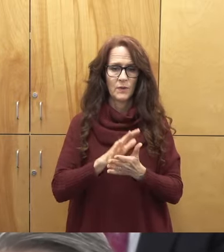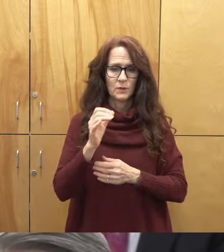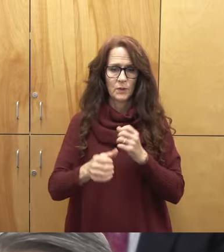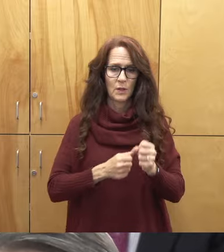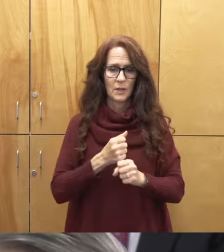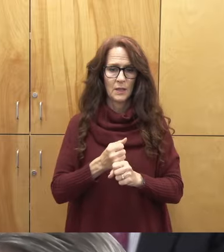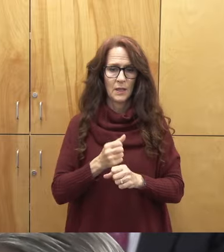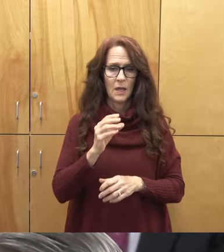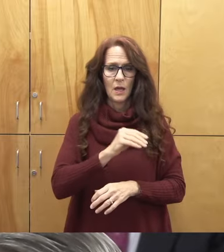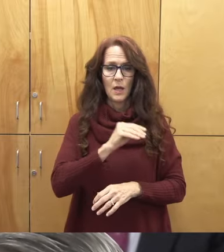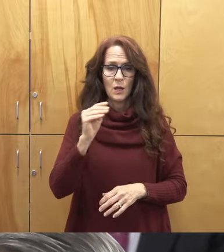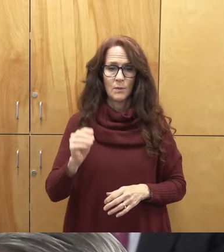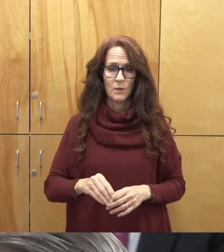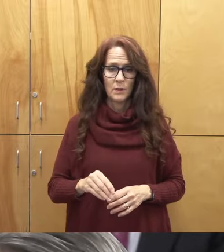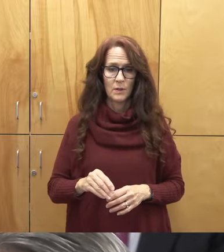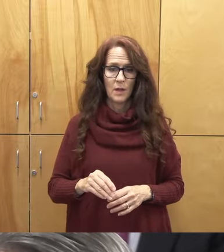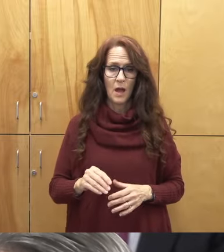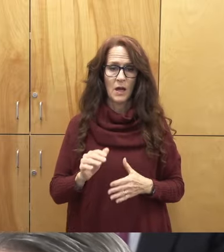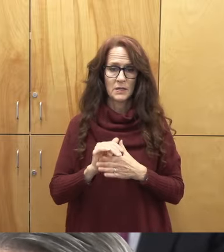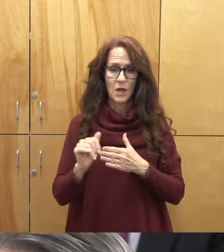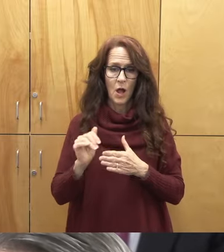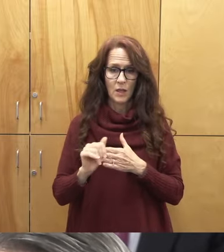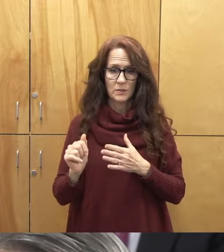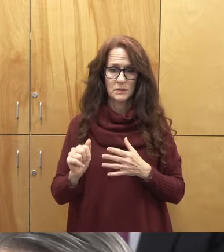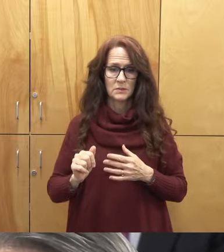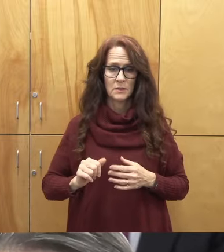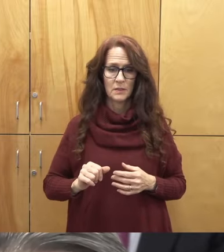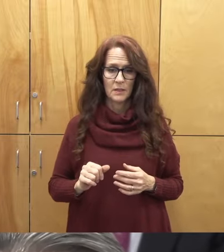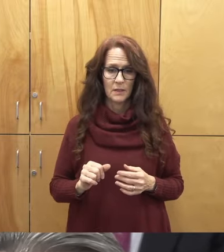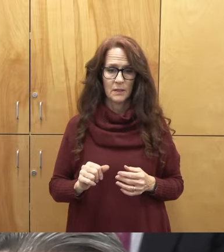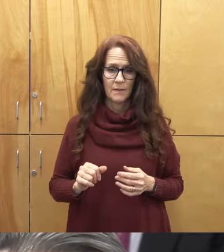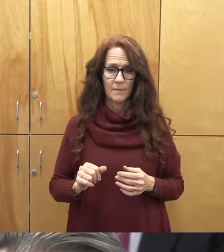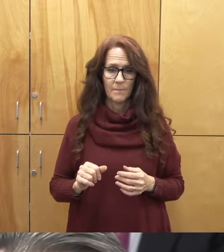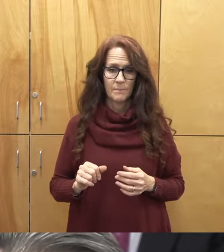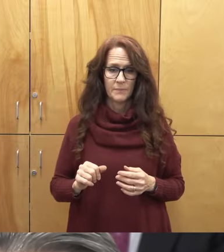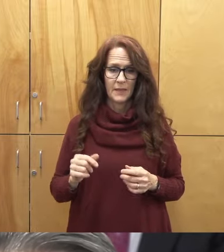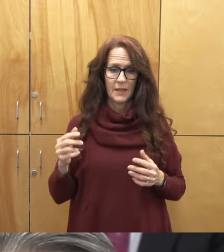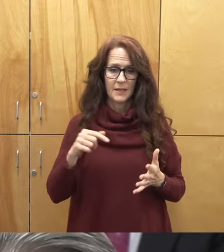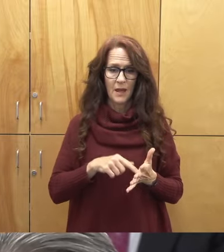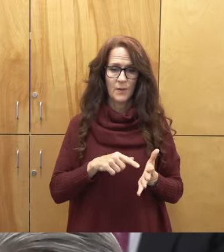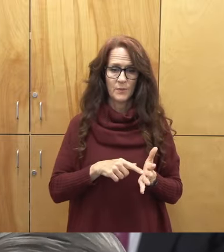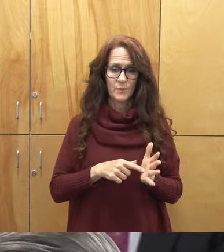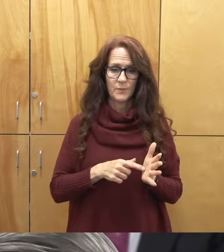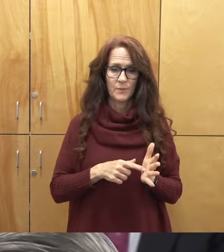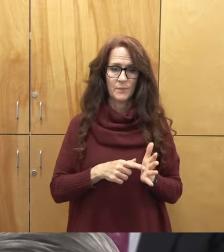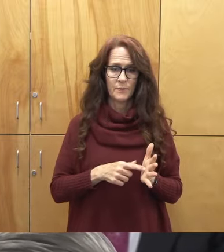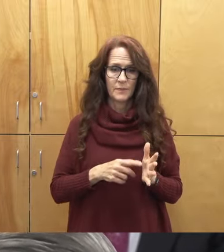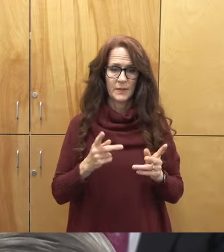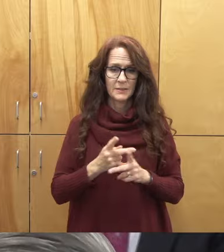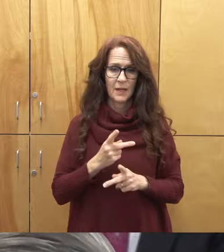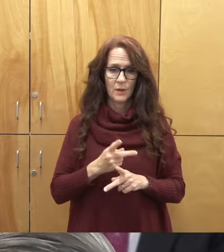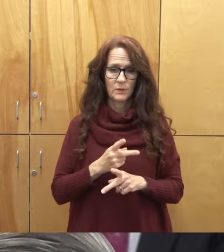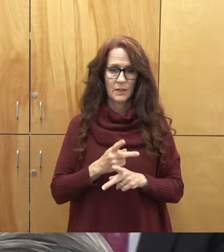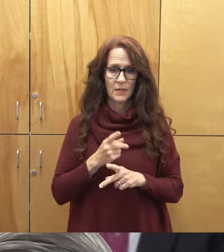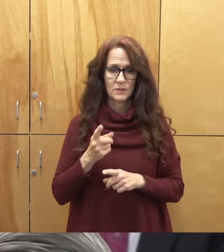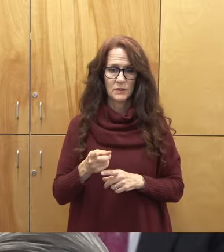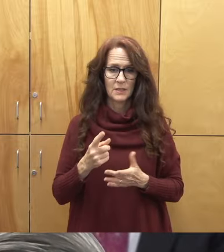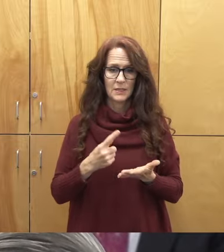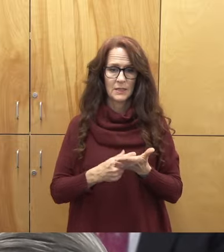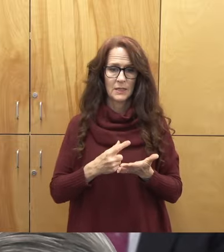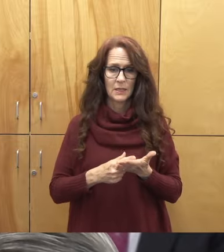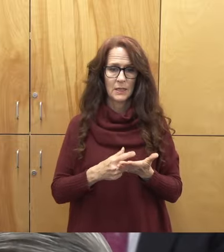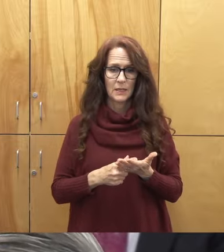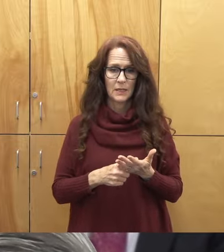about the percent, and it's based on dollars. And that's why it comes to this kind of calculation and a discussion